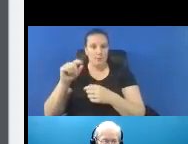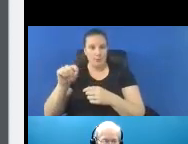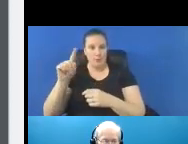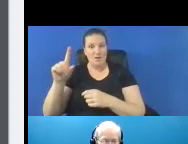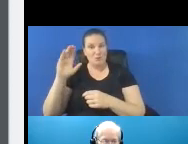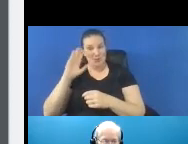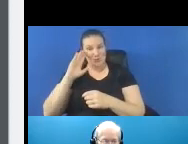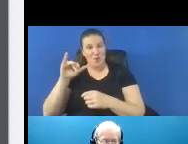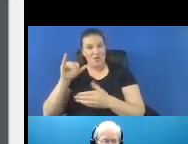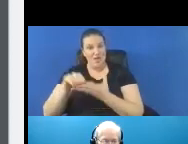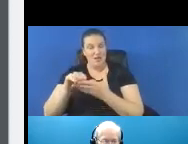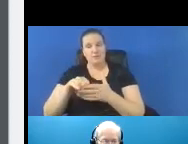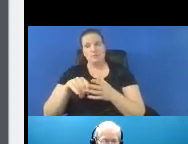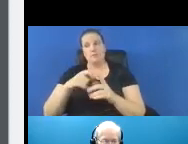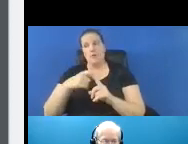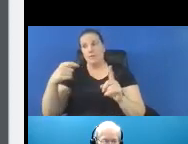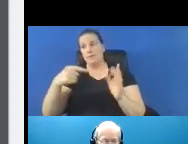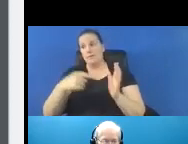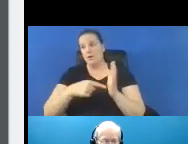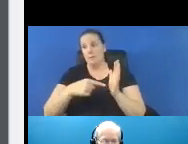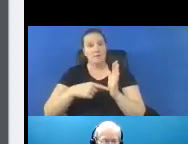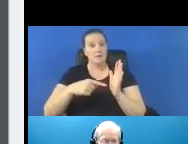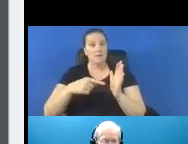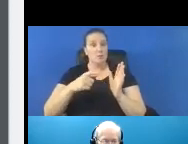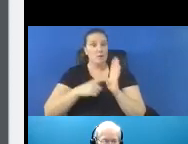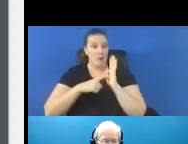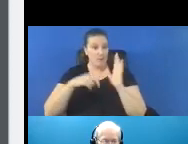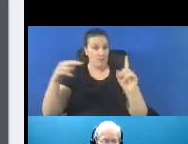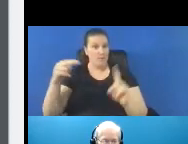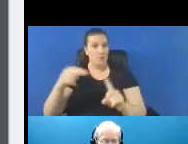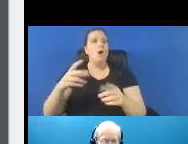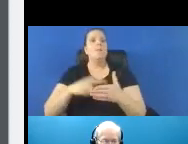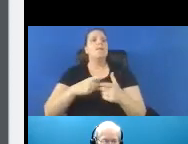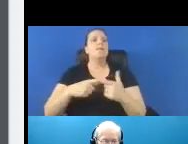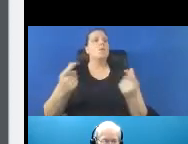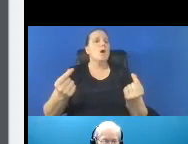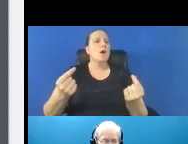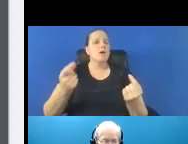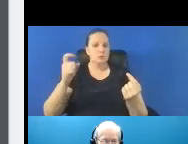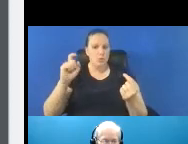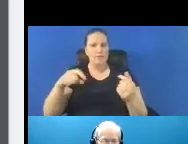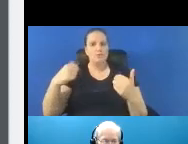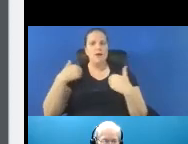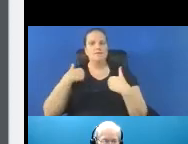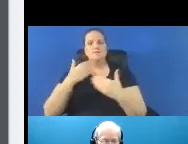coming offline from their affordability requirement point of view. Then what? You're going to have some sort of a fund or a combination